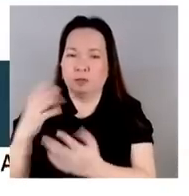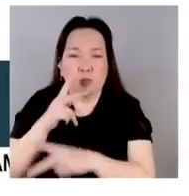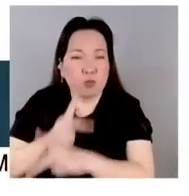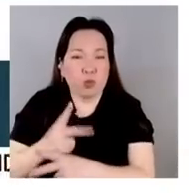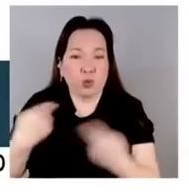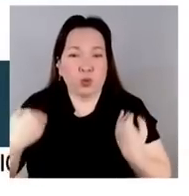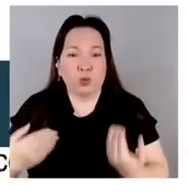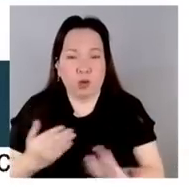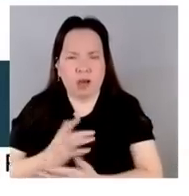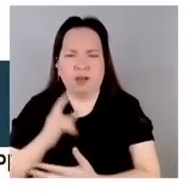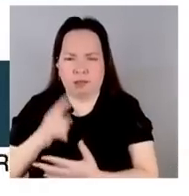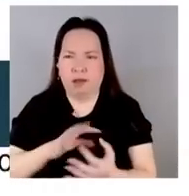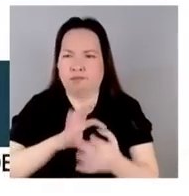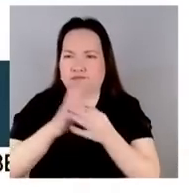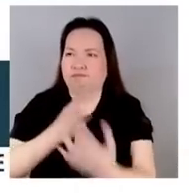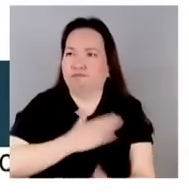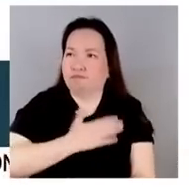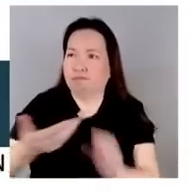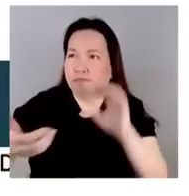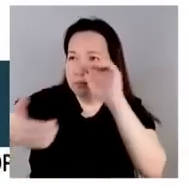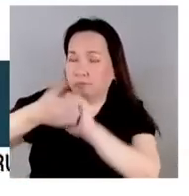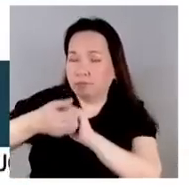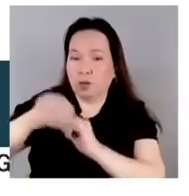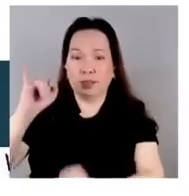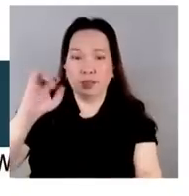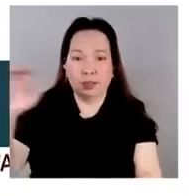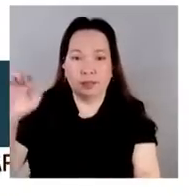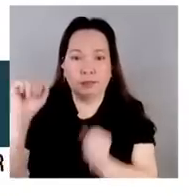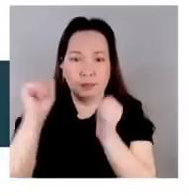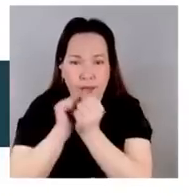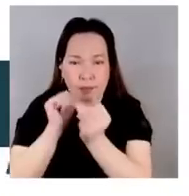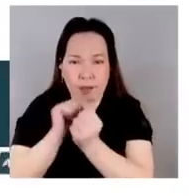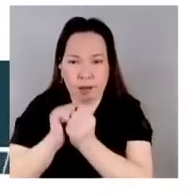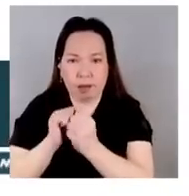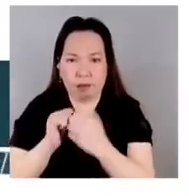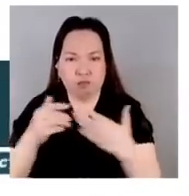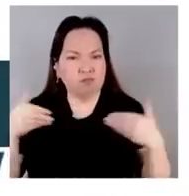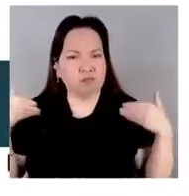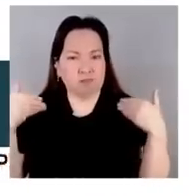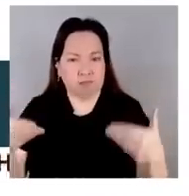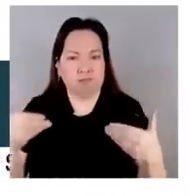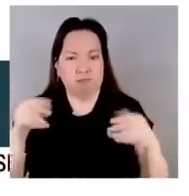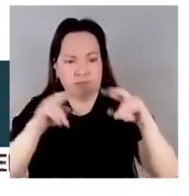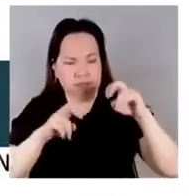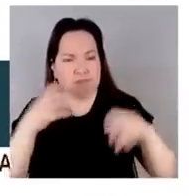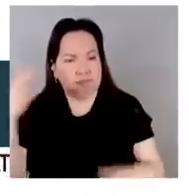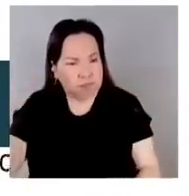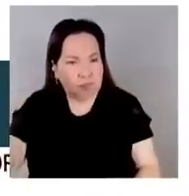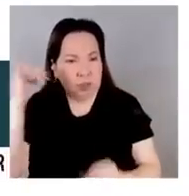its cooperation to the ICC and let this investigation, you know, play out its course.